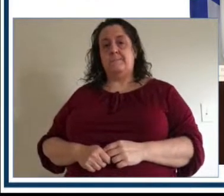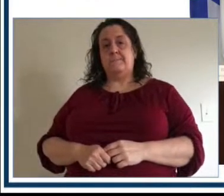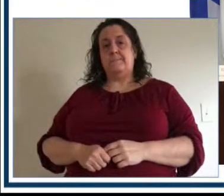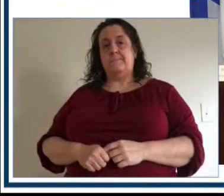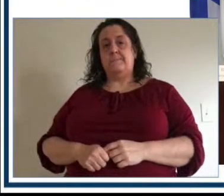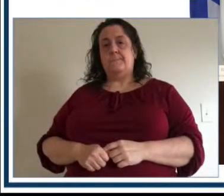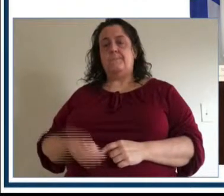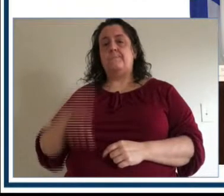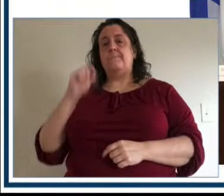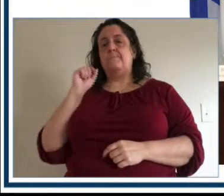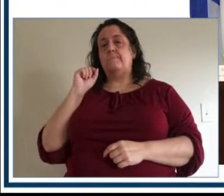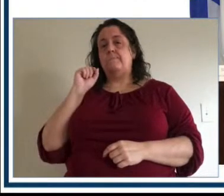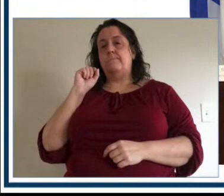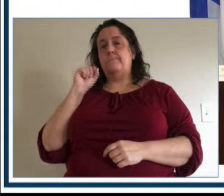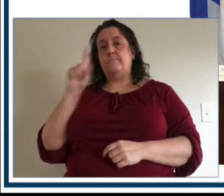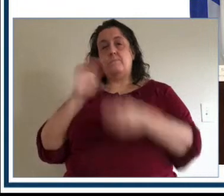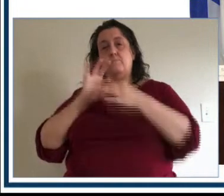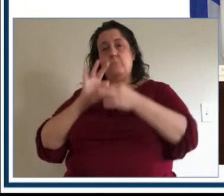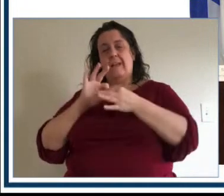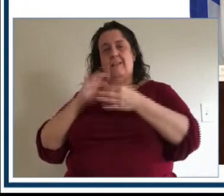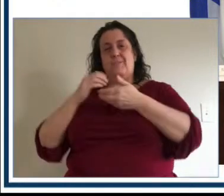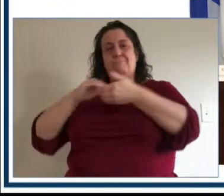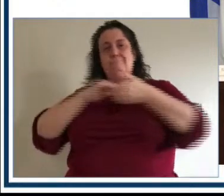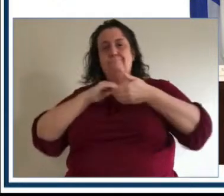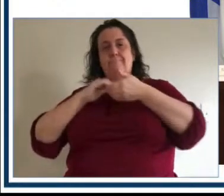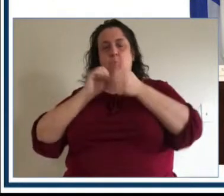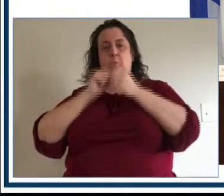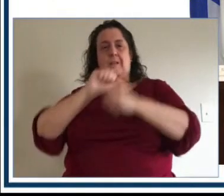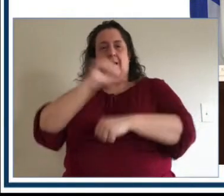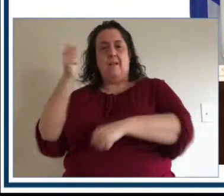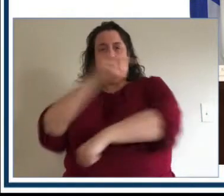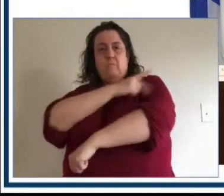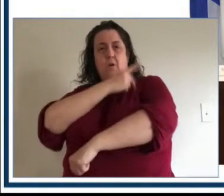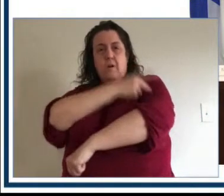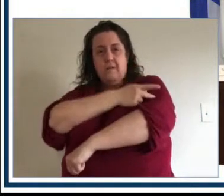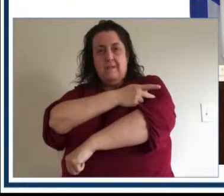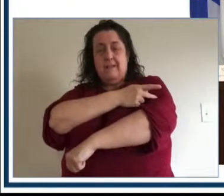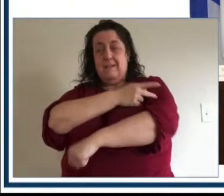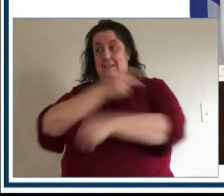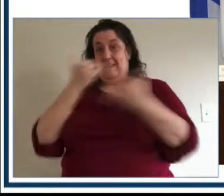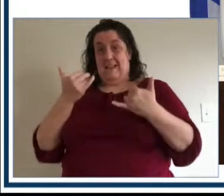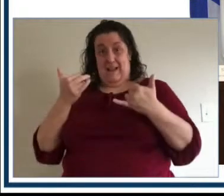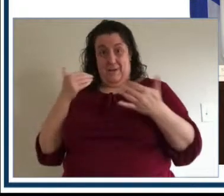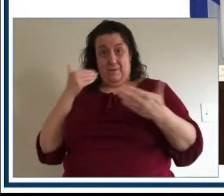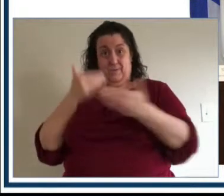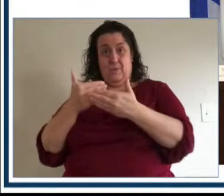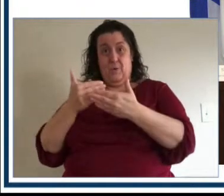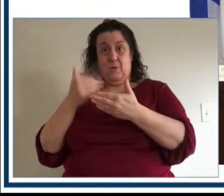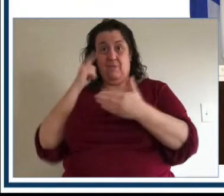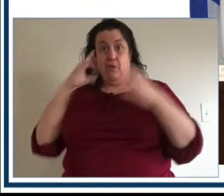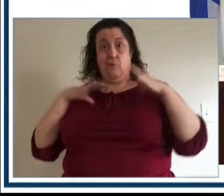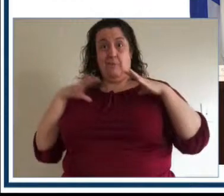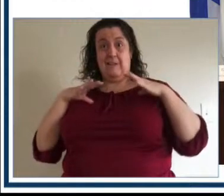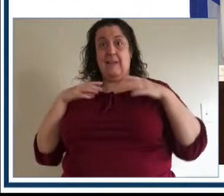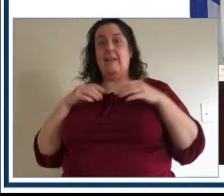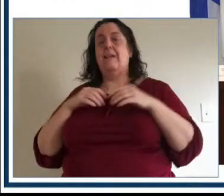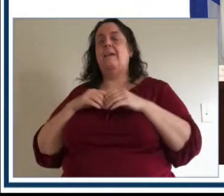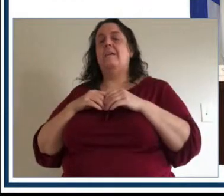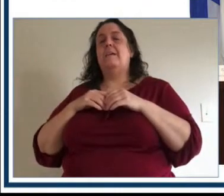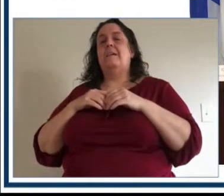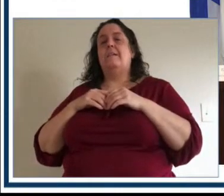talk, because of the holiday season, and it's right upon us, about reinstituting tougher measures at the